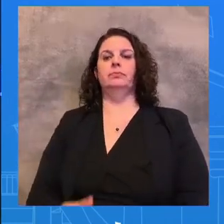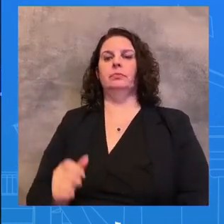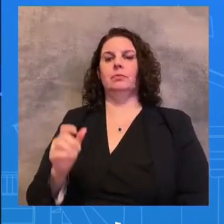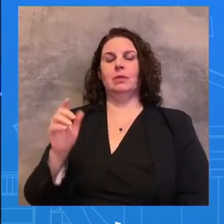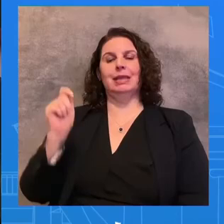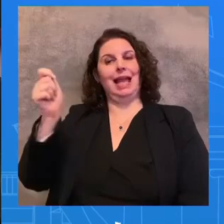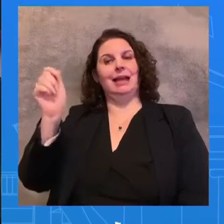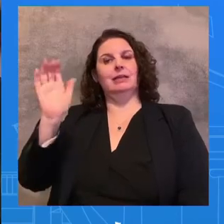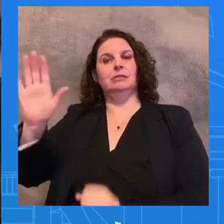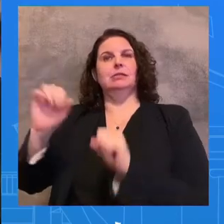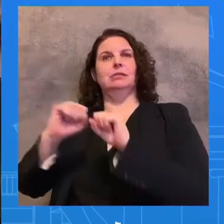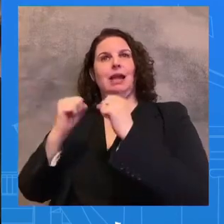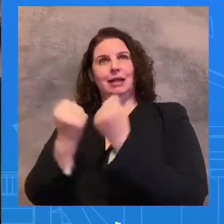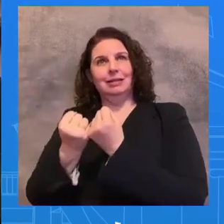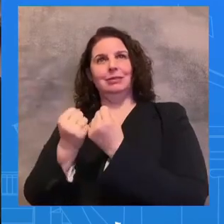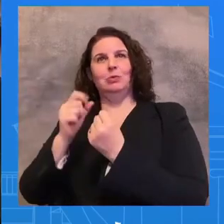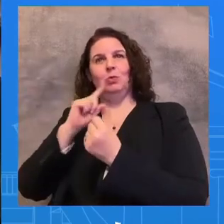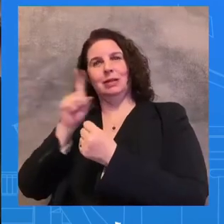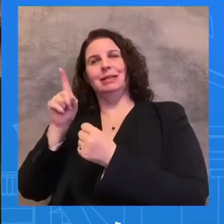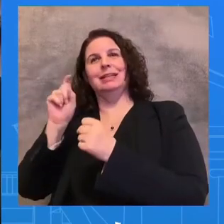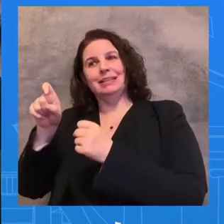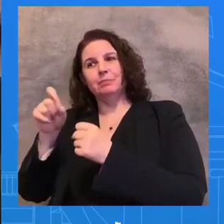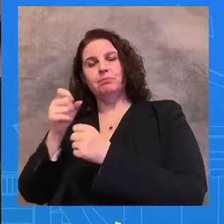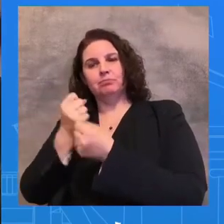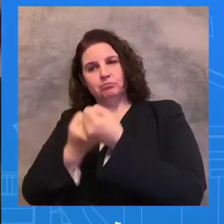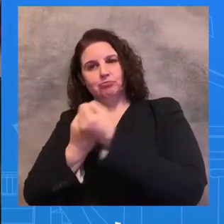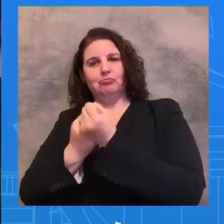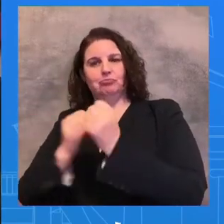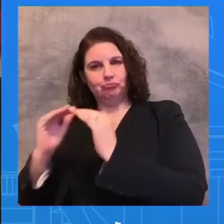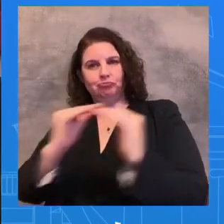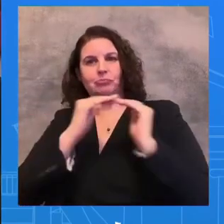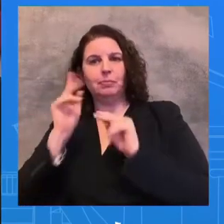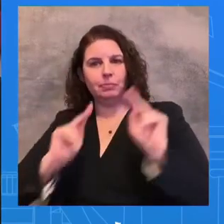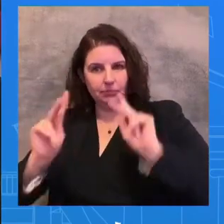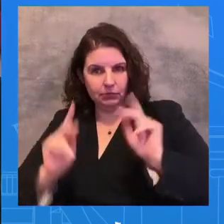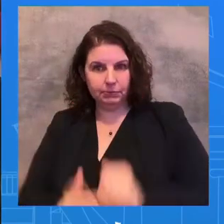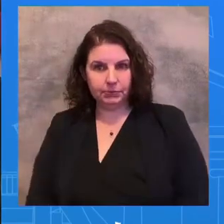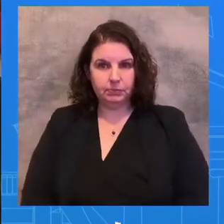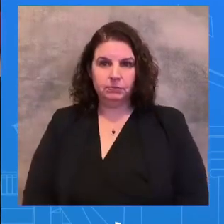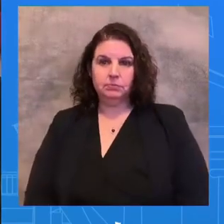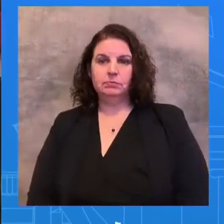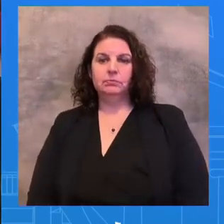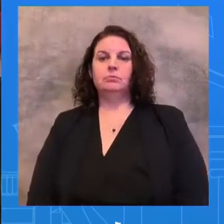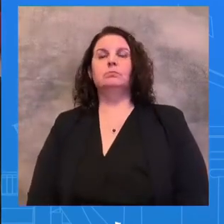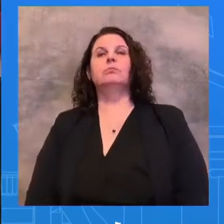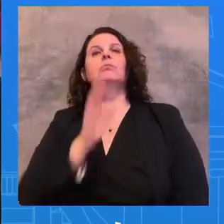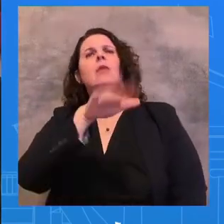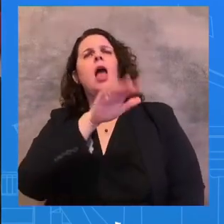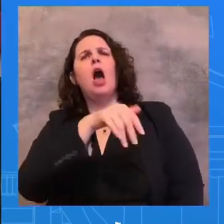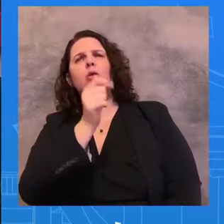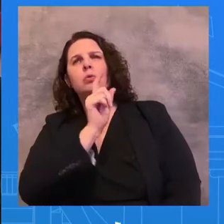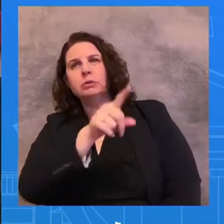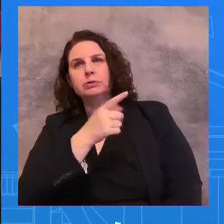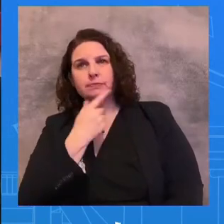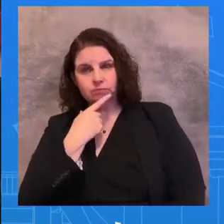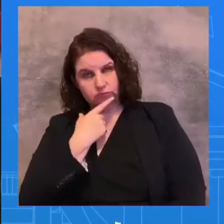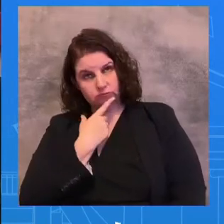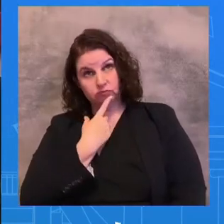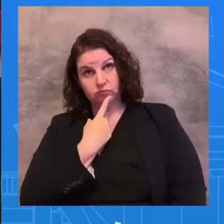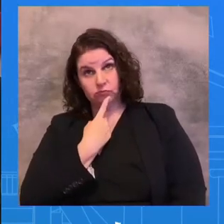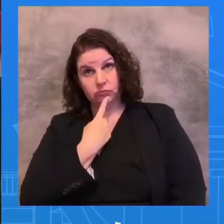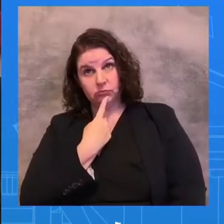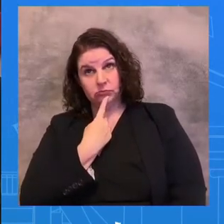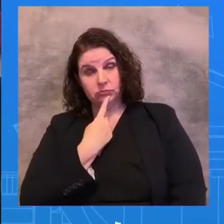And then just one follow-up on today. You mentioned that there might be some announcements on investment and the like during the visit. Do you